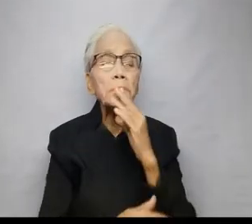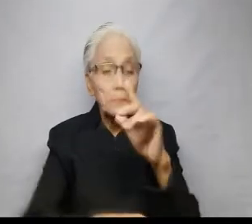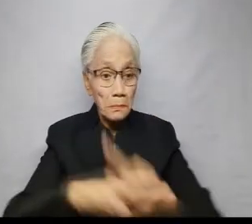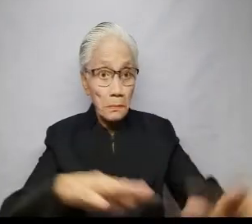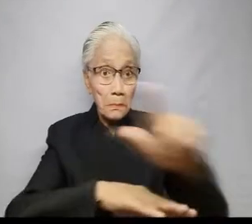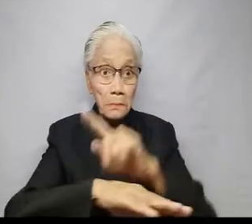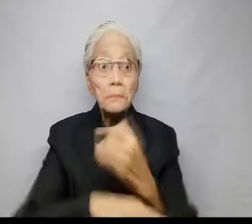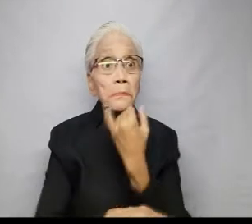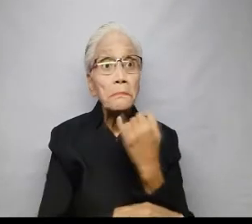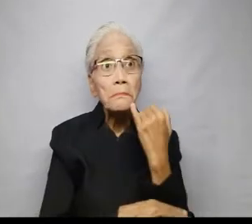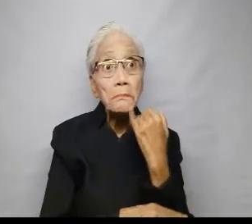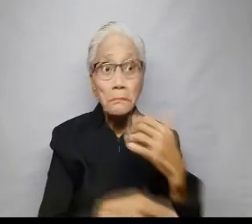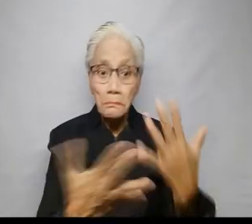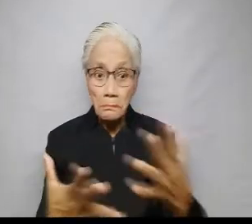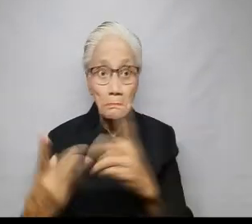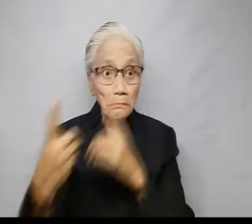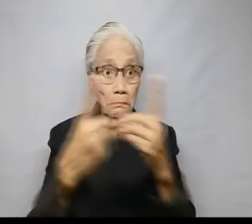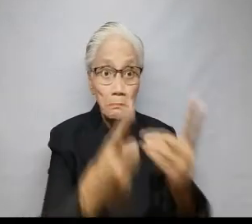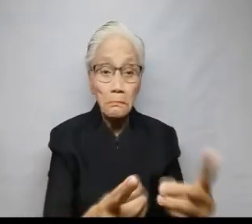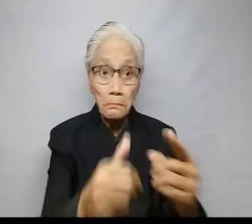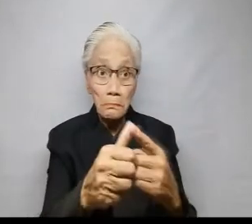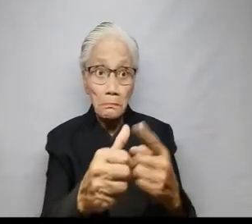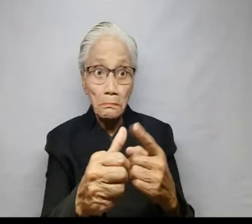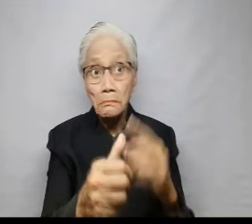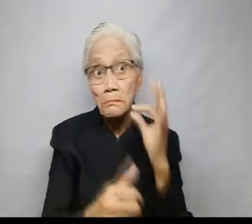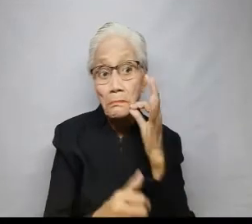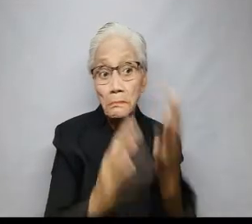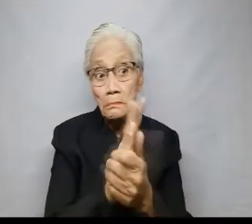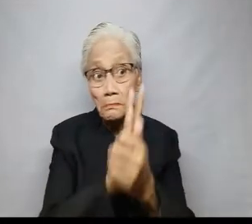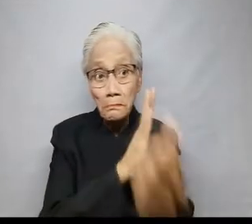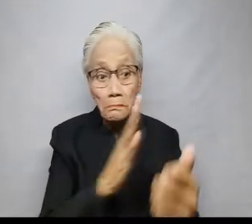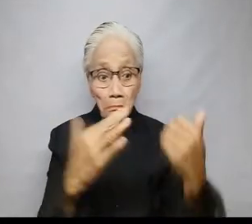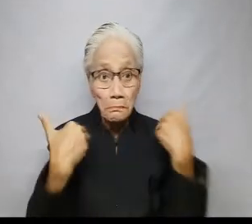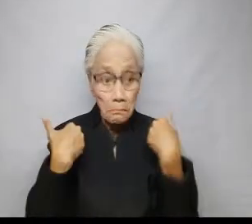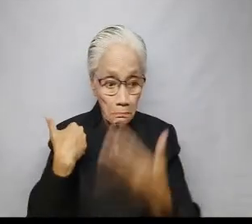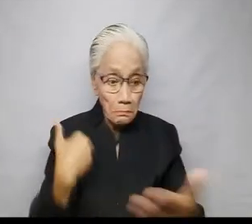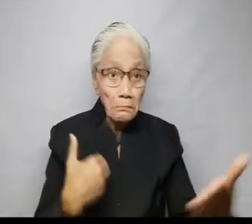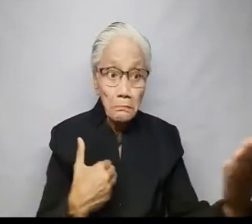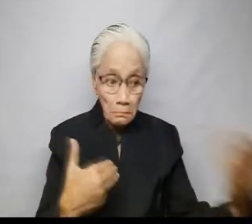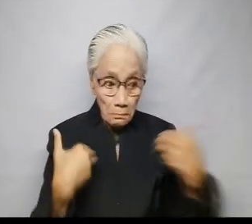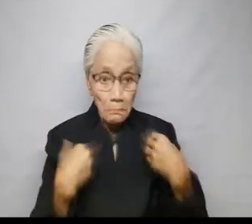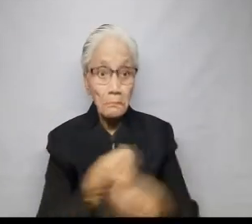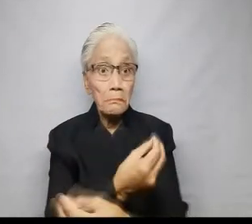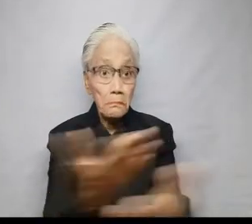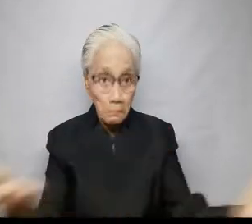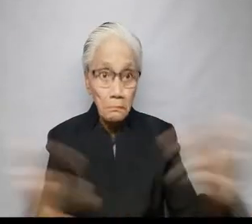of Israel, we are to devote to Him our first fruits, the possessions and talents He has given each of